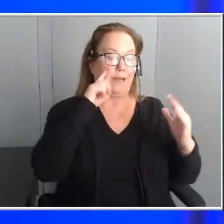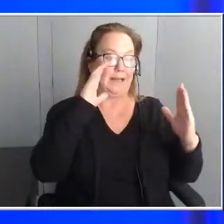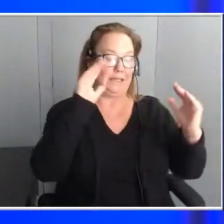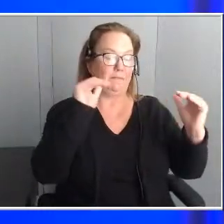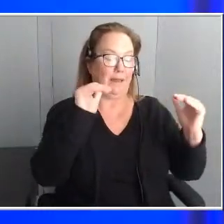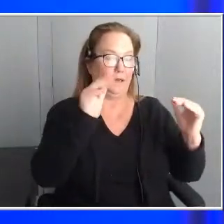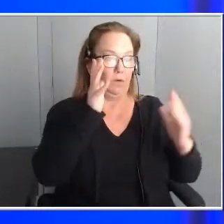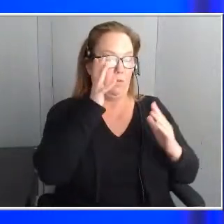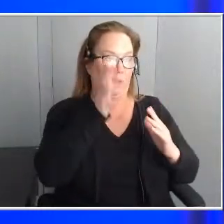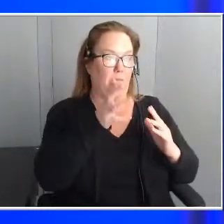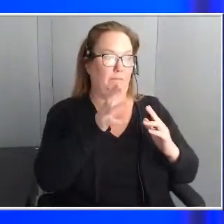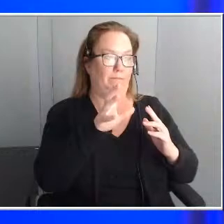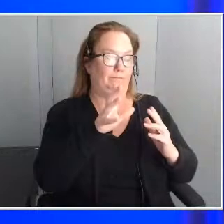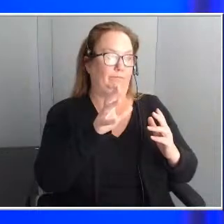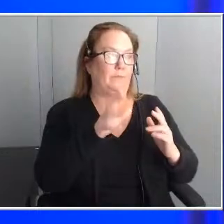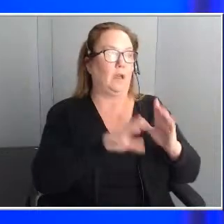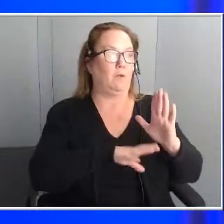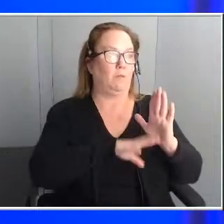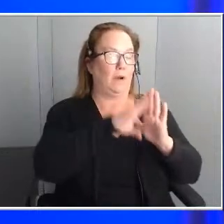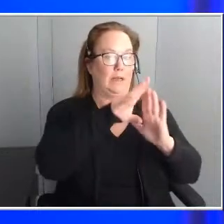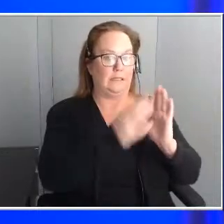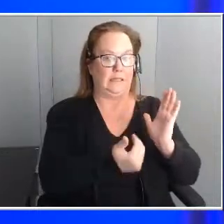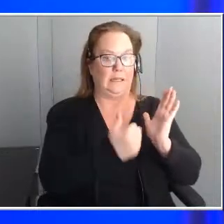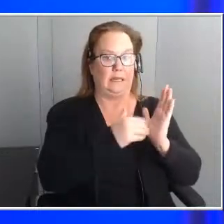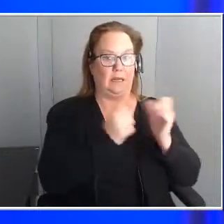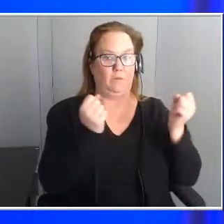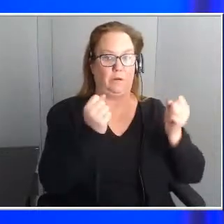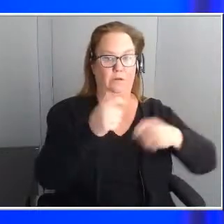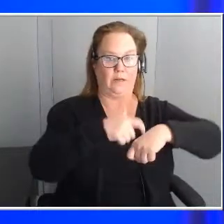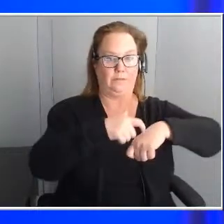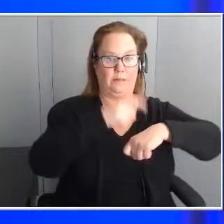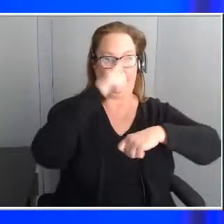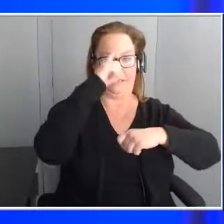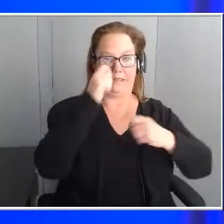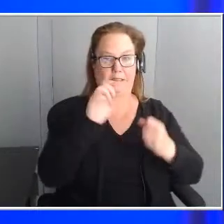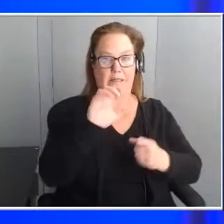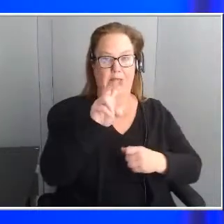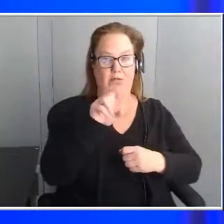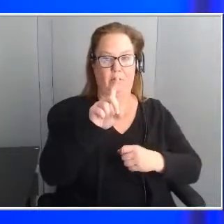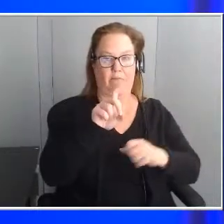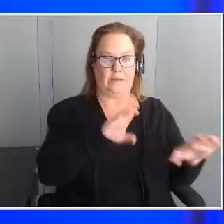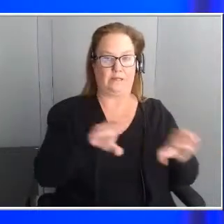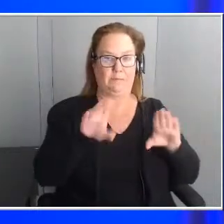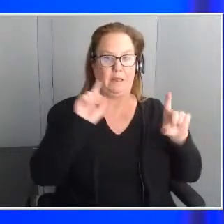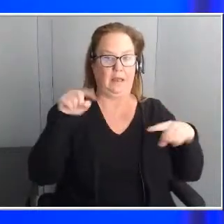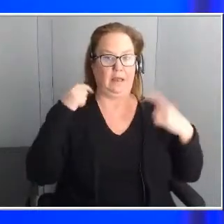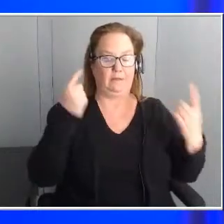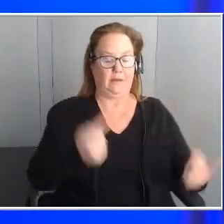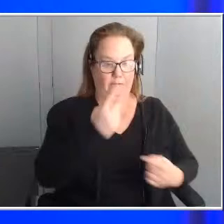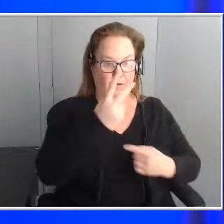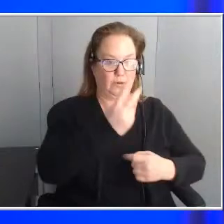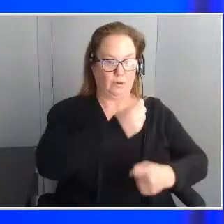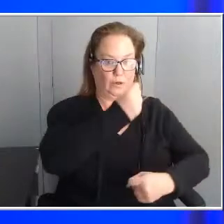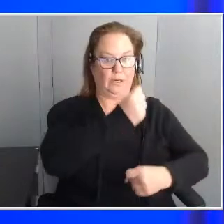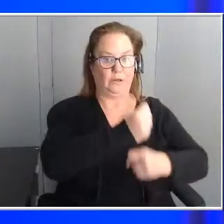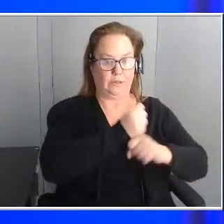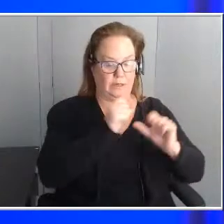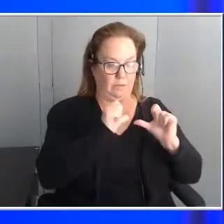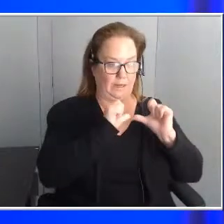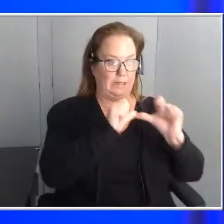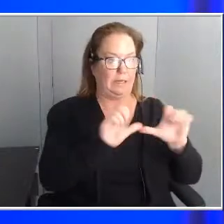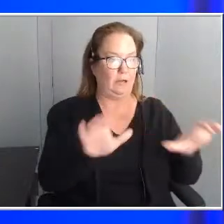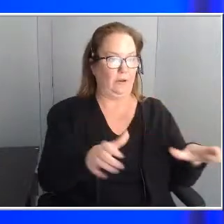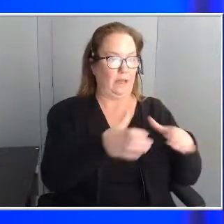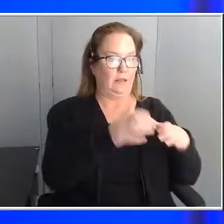probably be some sort of a rise over the winter months because that's just how COVID has behaved over the last 2 years. And as we continue to gather for